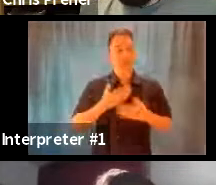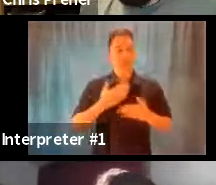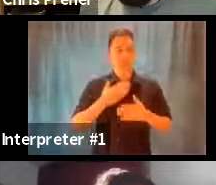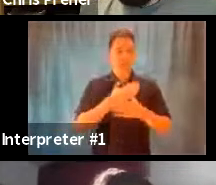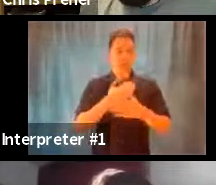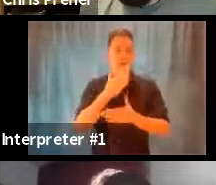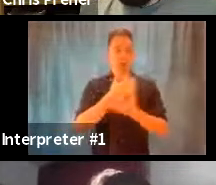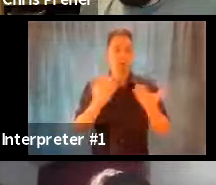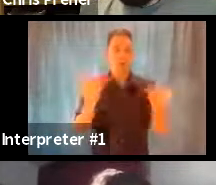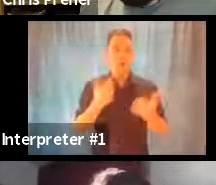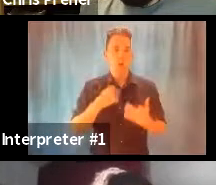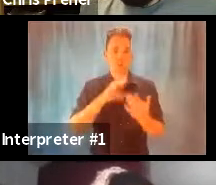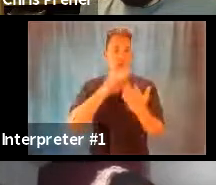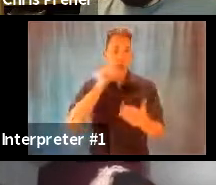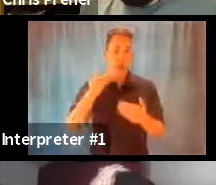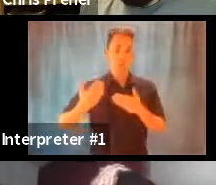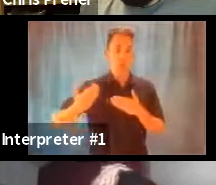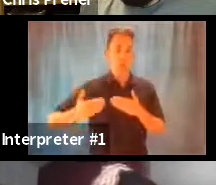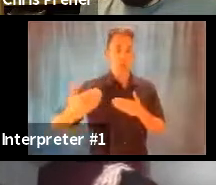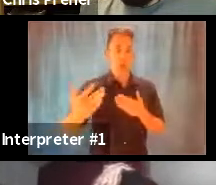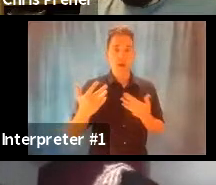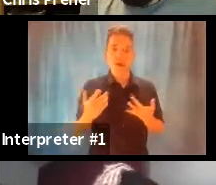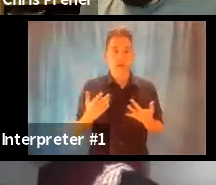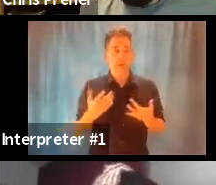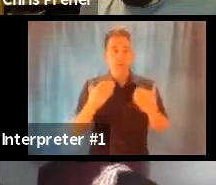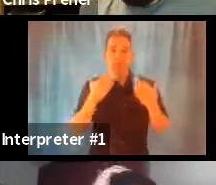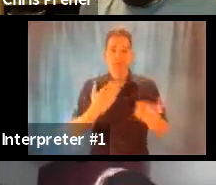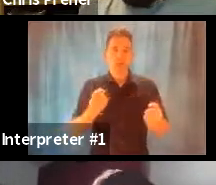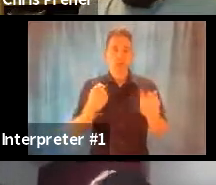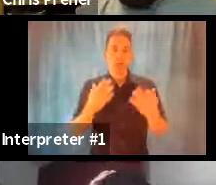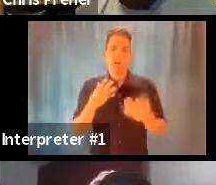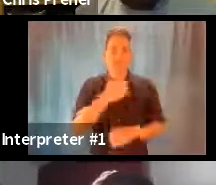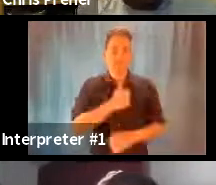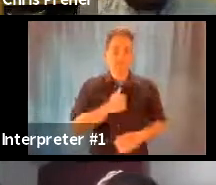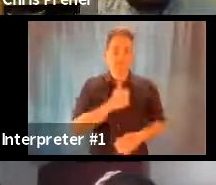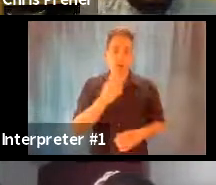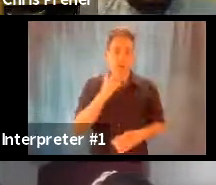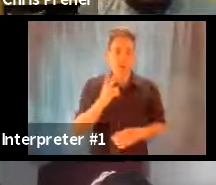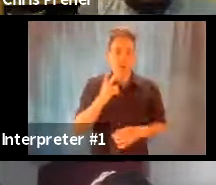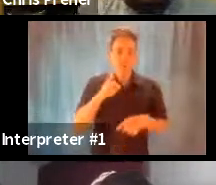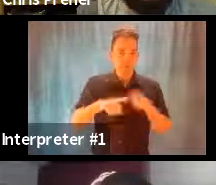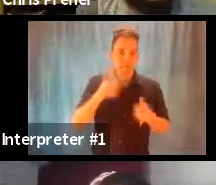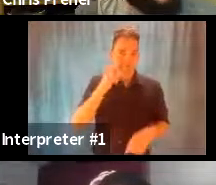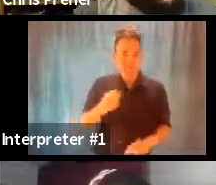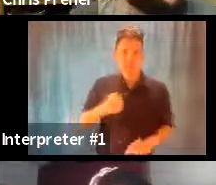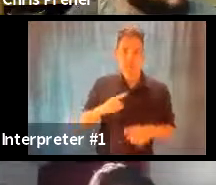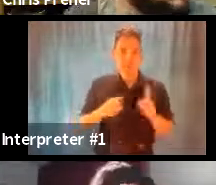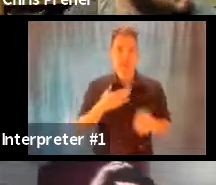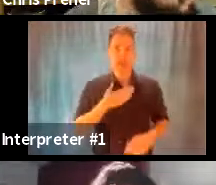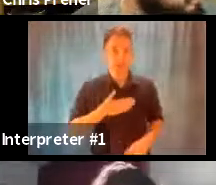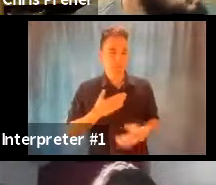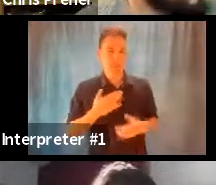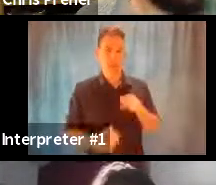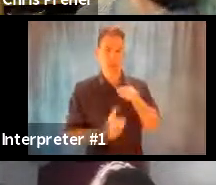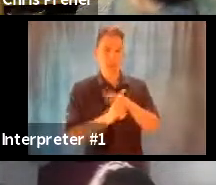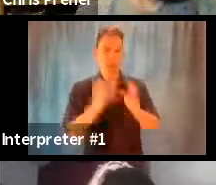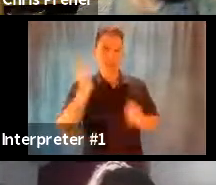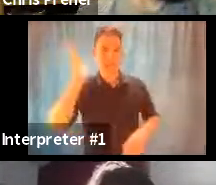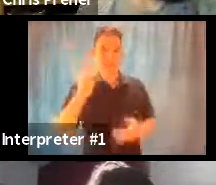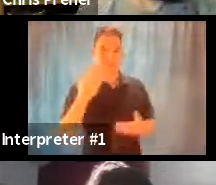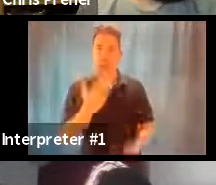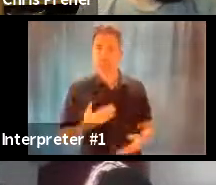way. Thank you so much. I appreciate it. Sorry we couldn't see each other, but I do appreciate it. Thanks. Thanks so much,